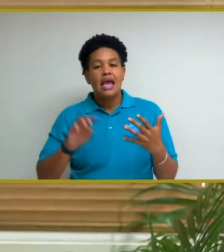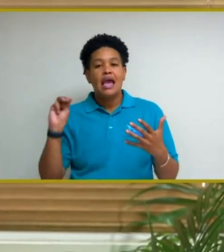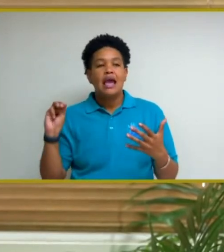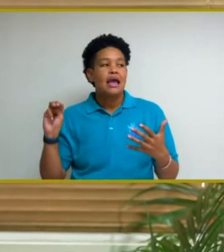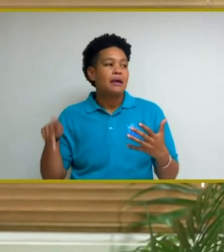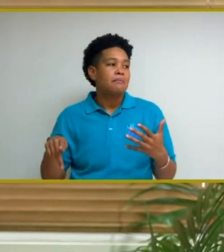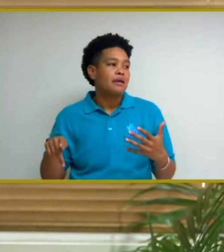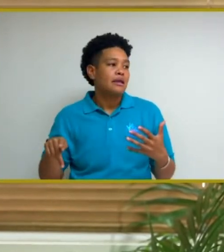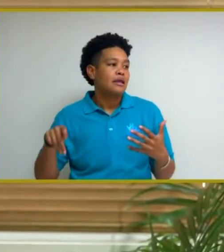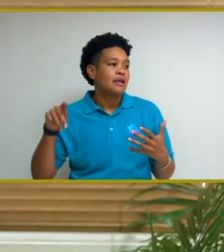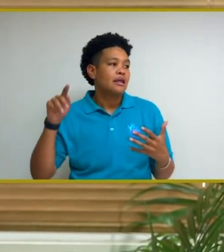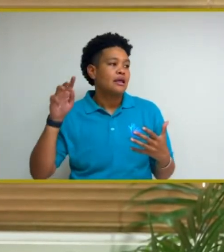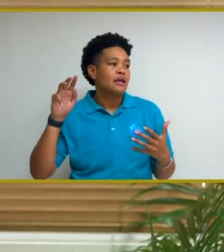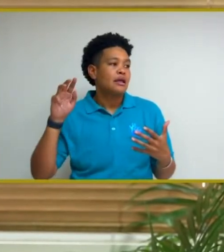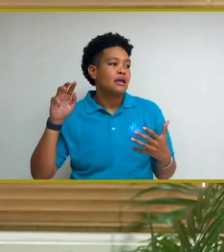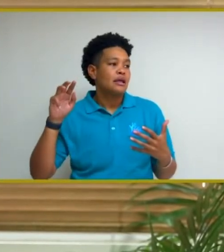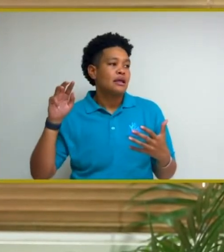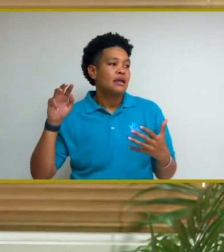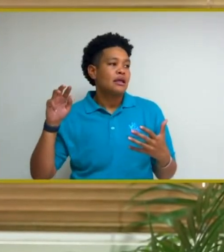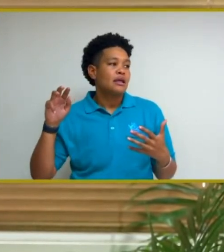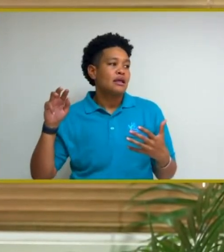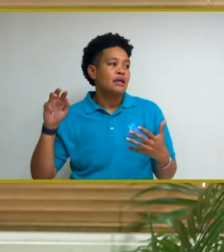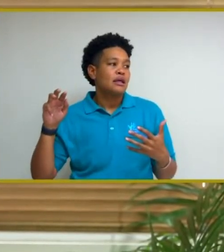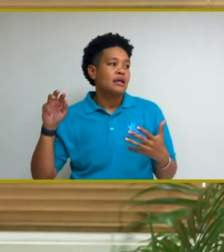MP Williams.